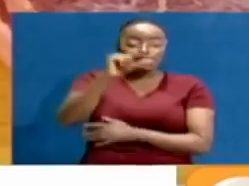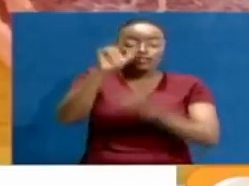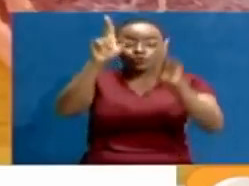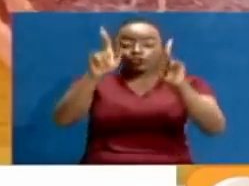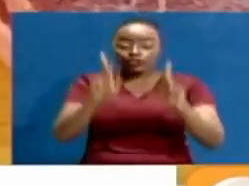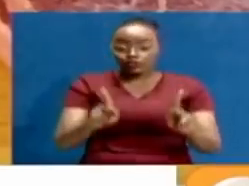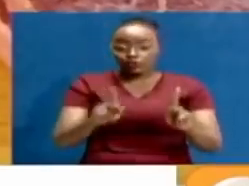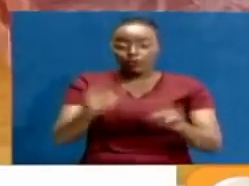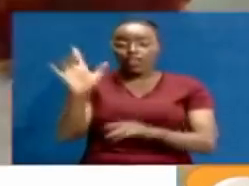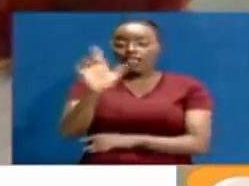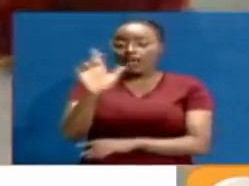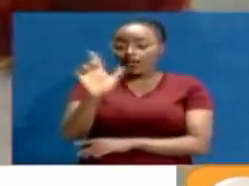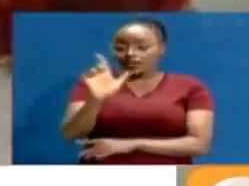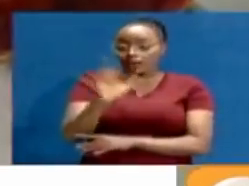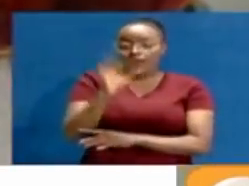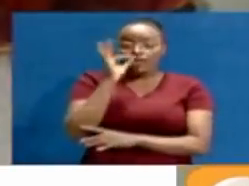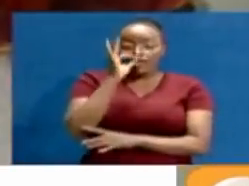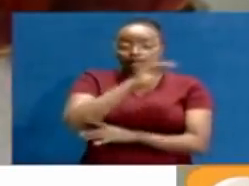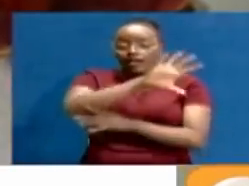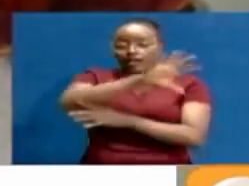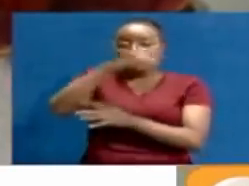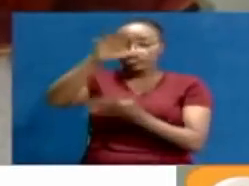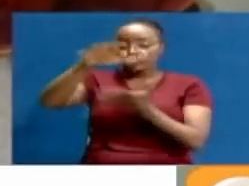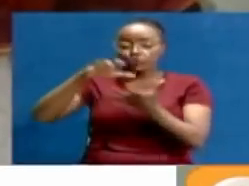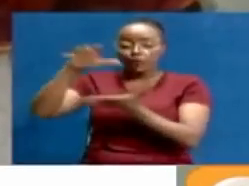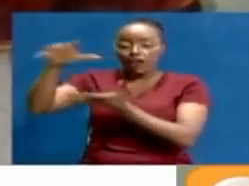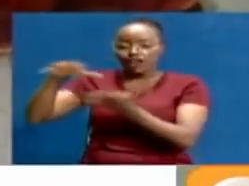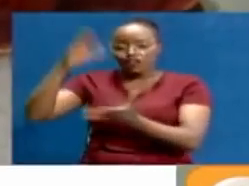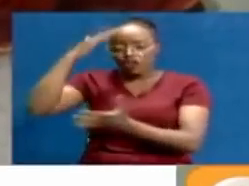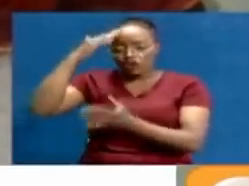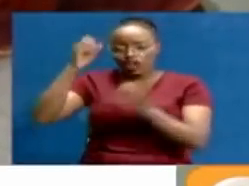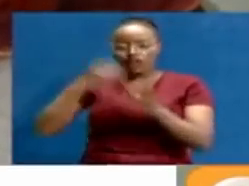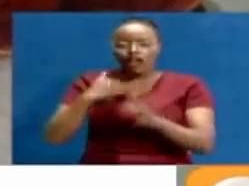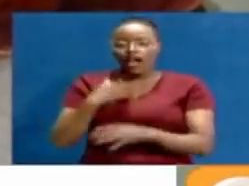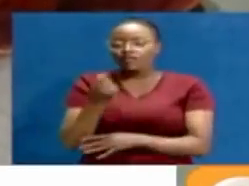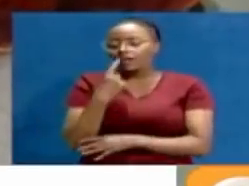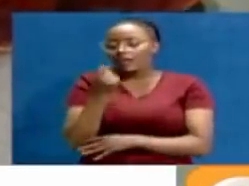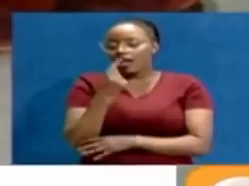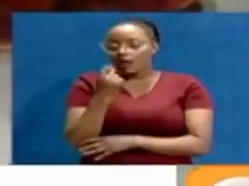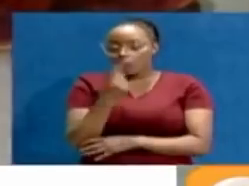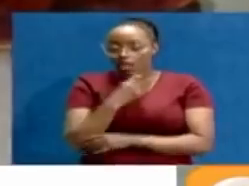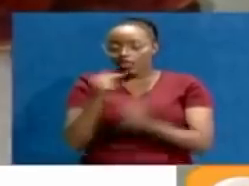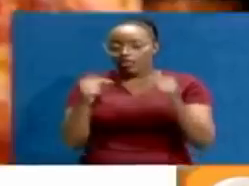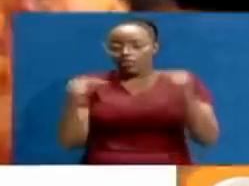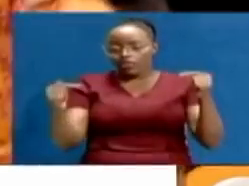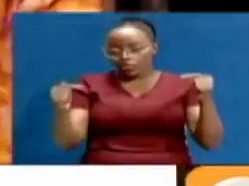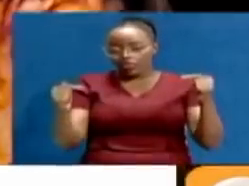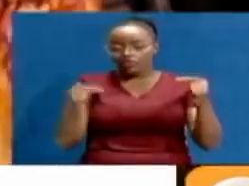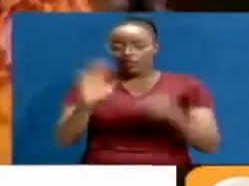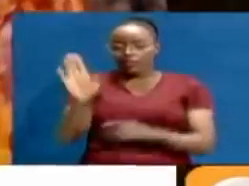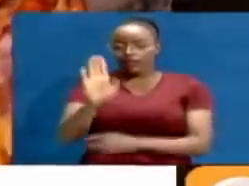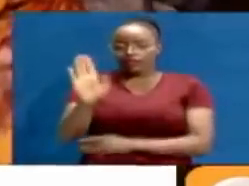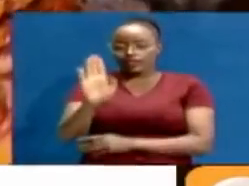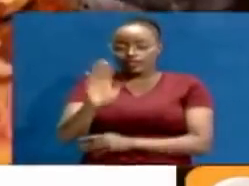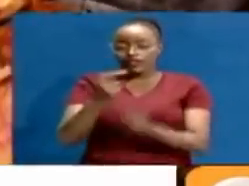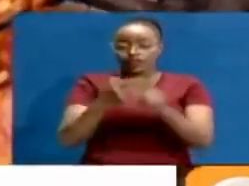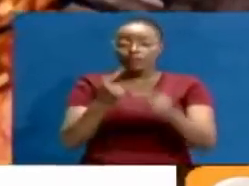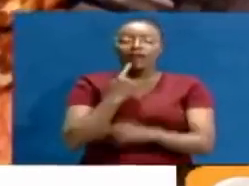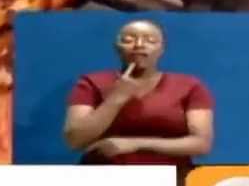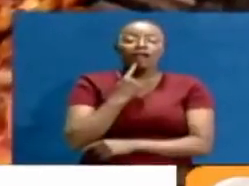Kisumu, Laikipia and Nyeri counties to determine presence of drug-resistant bacteria. Out